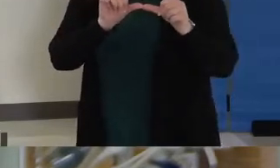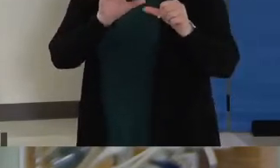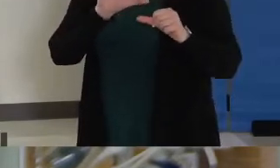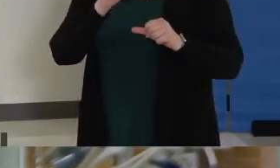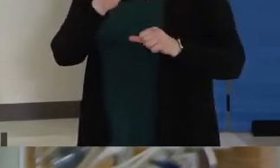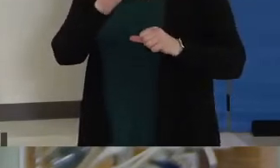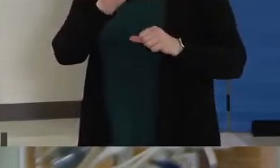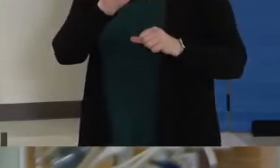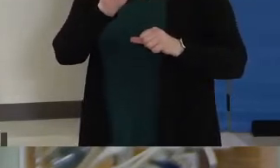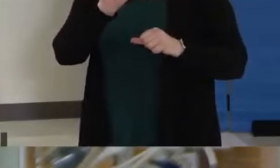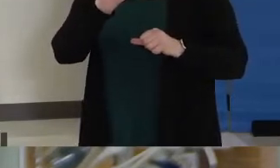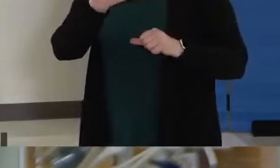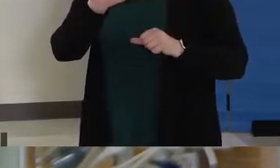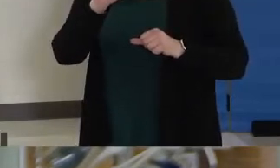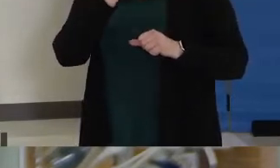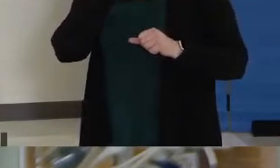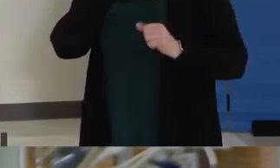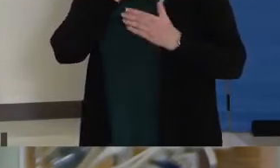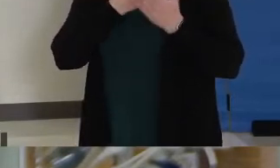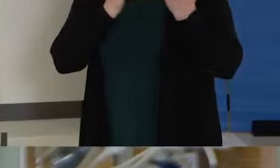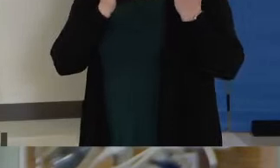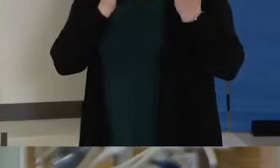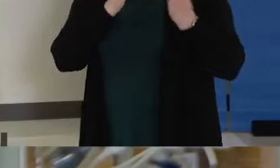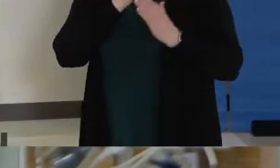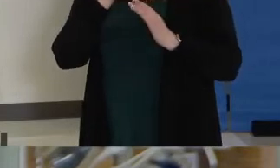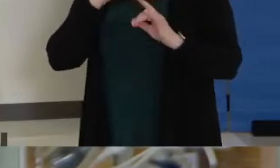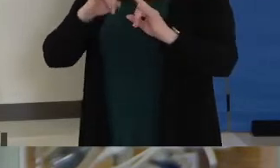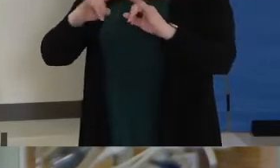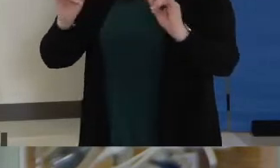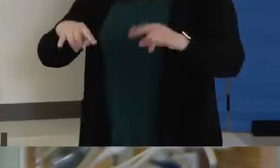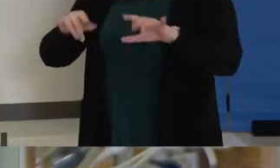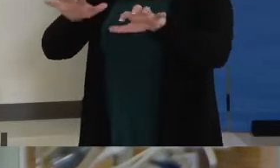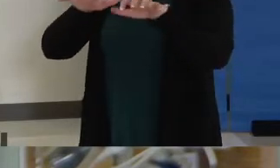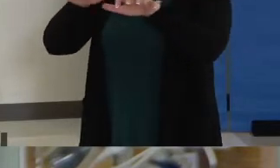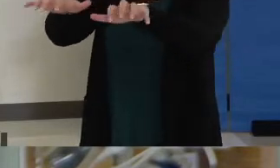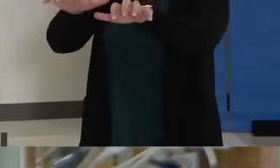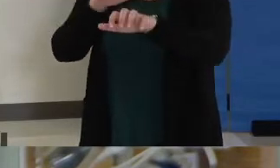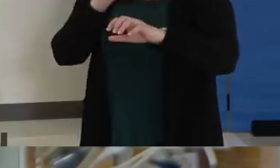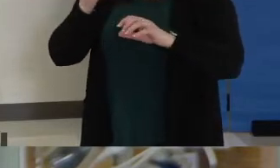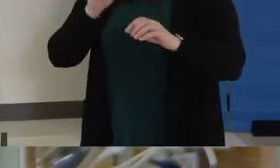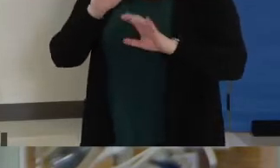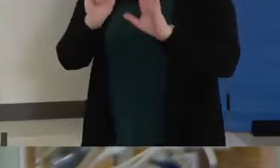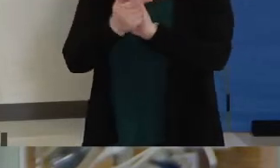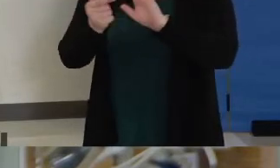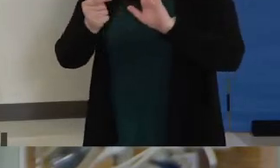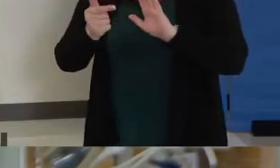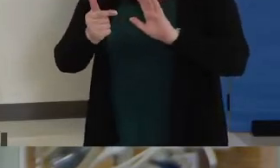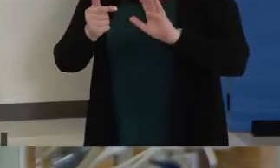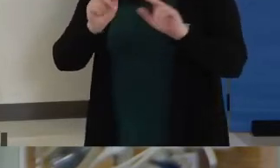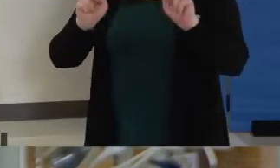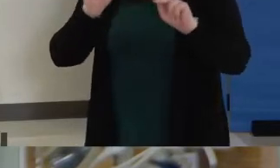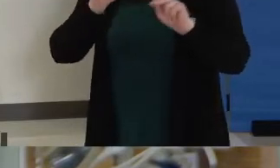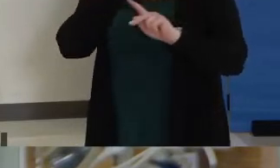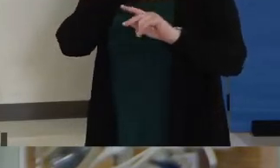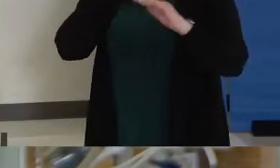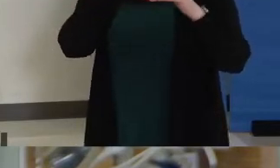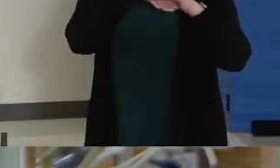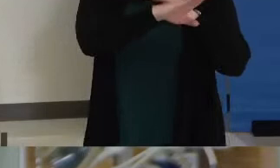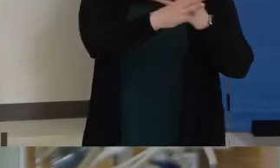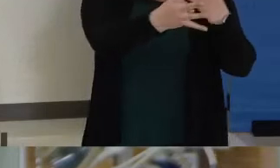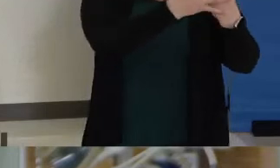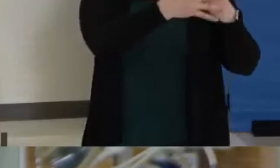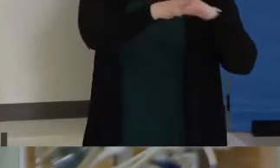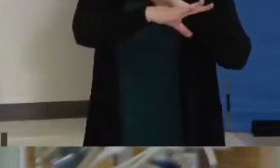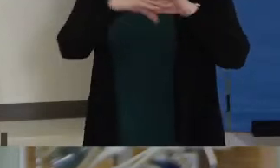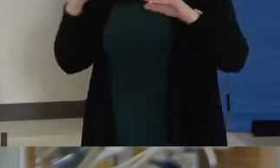tent encampments, and on the criminal justice revolving door. It is time,